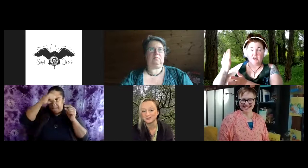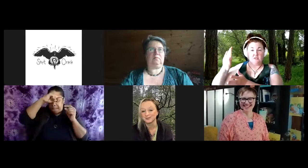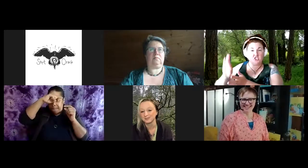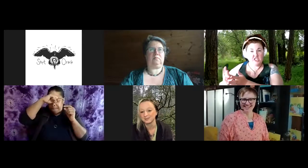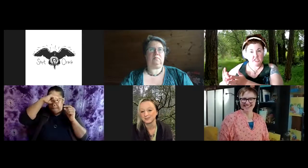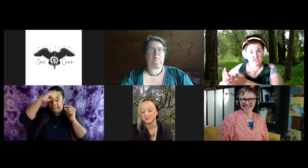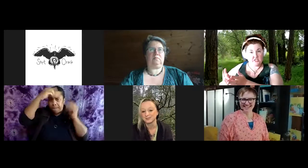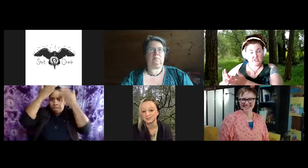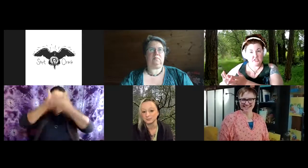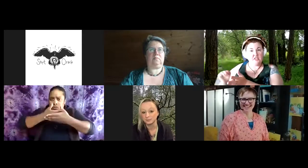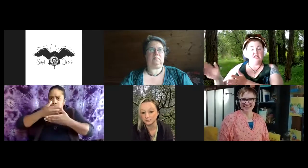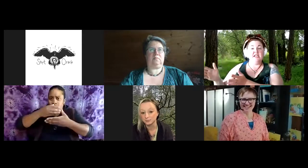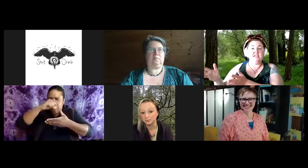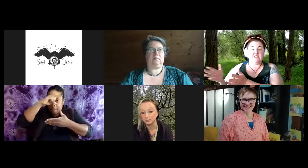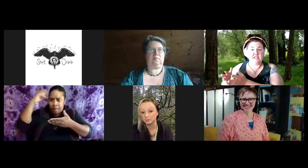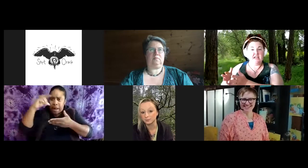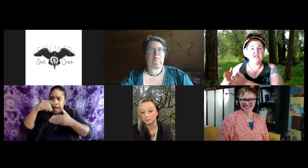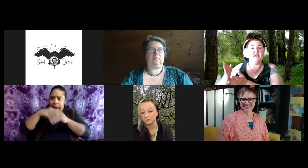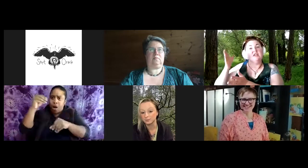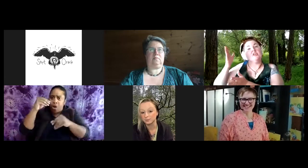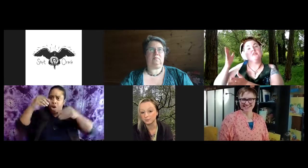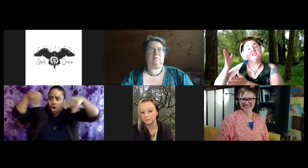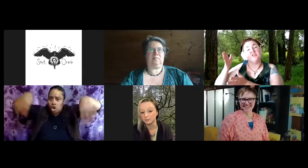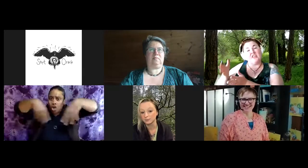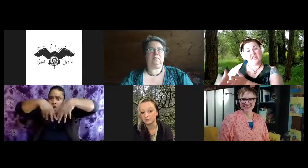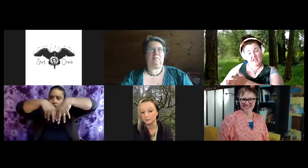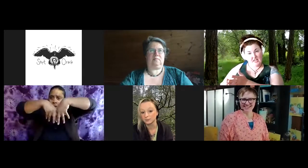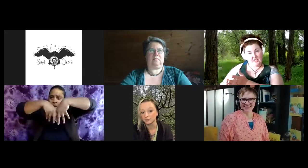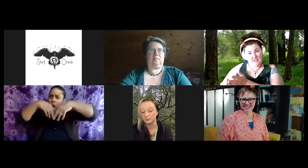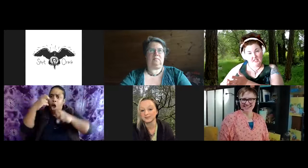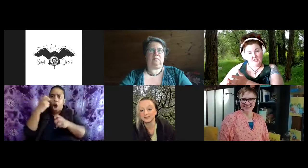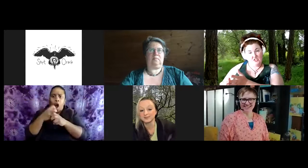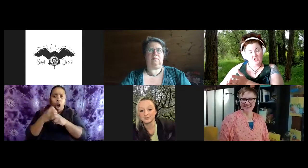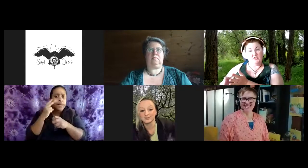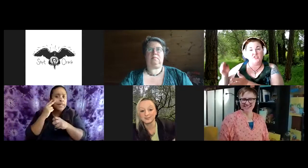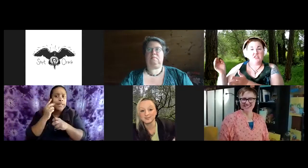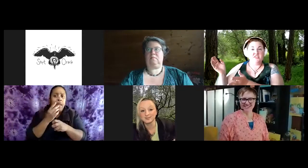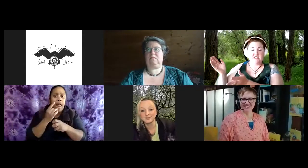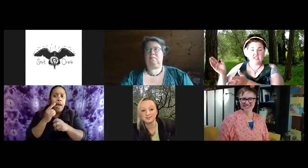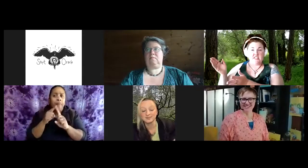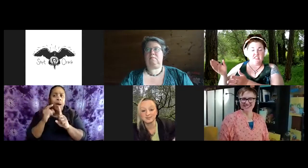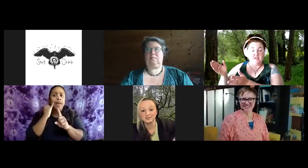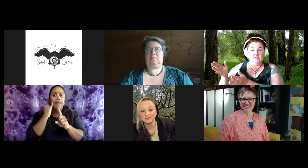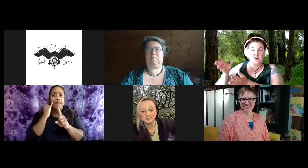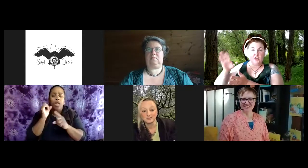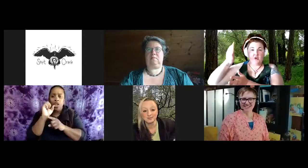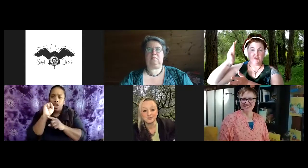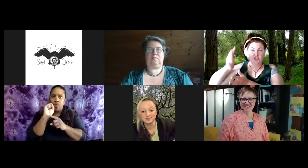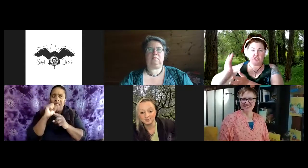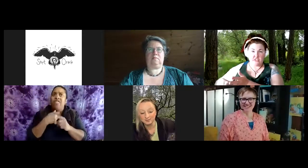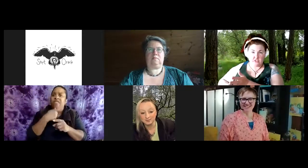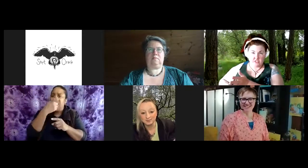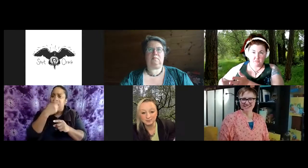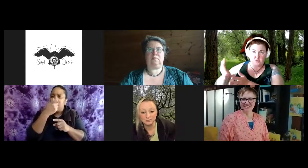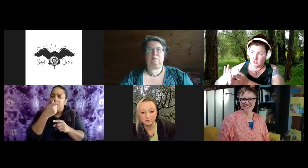but if you have some shears, it lets that light in even though it's still there. So if you think of this as this time of year, you